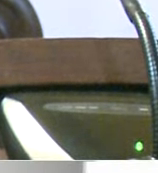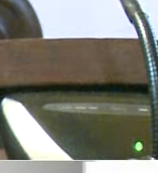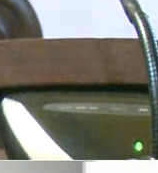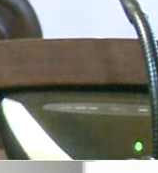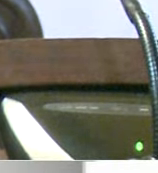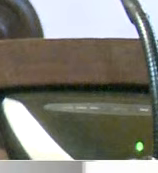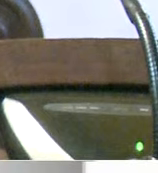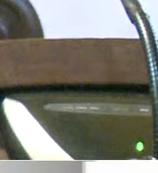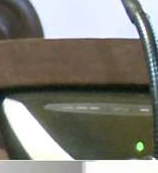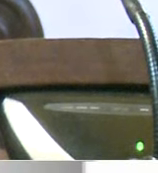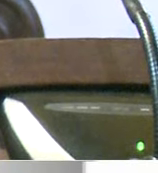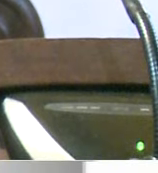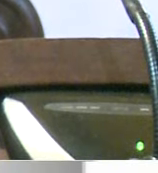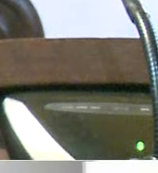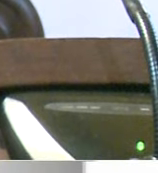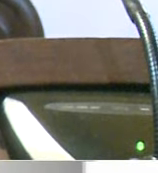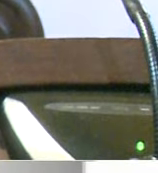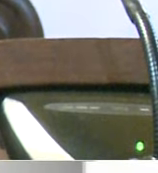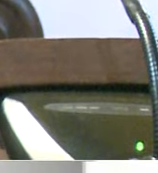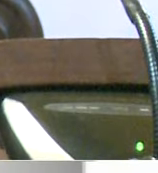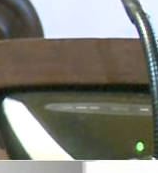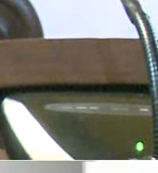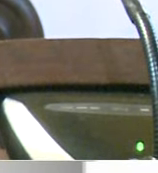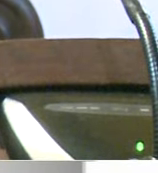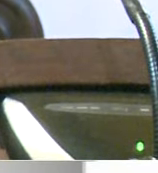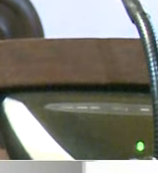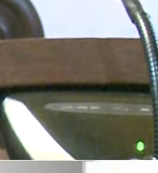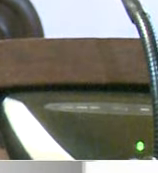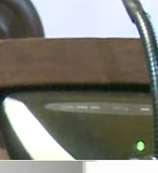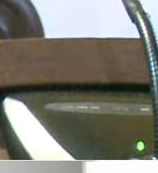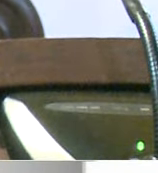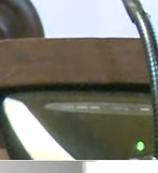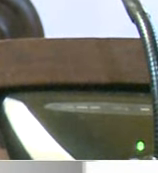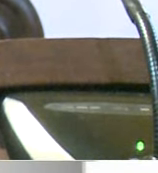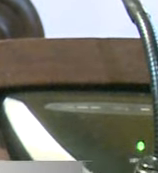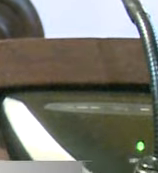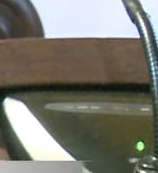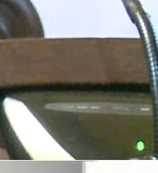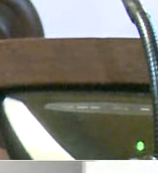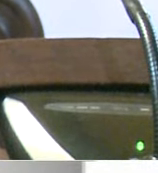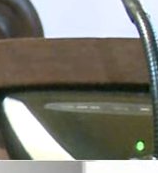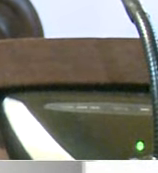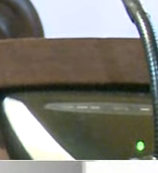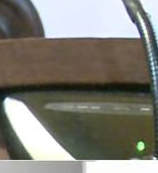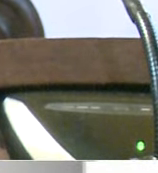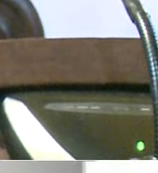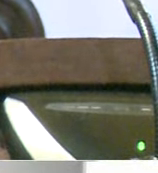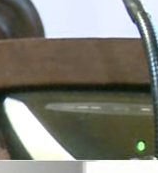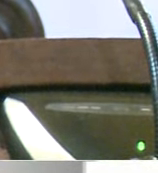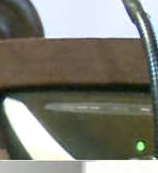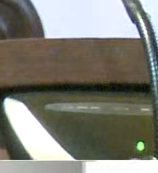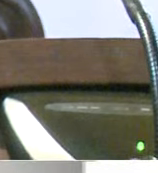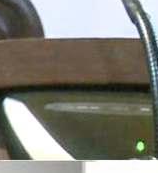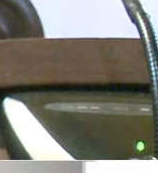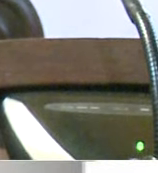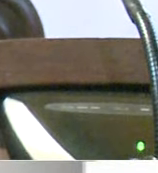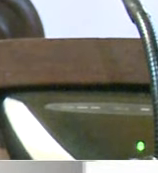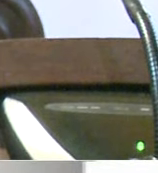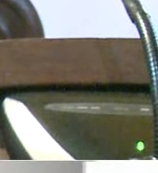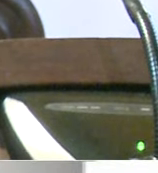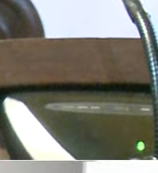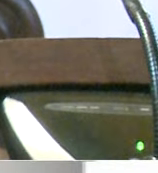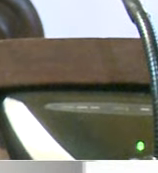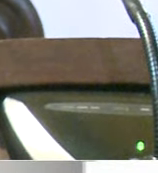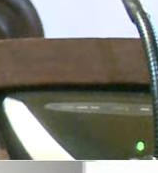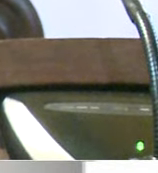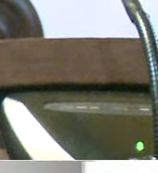inside. He saw and believed. They still did not understand from Scripture that Jesus had